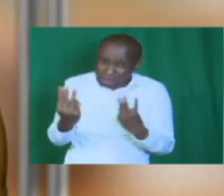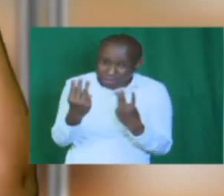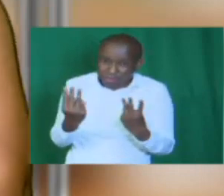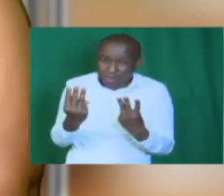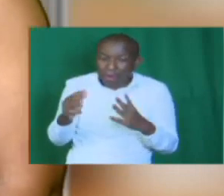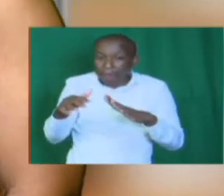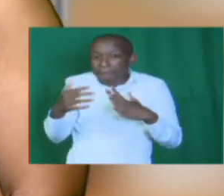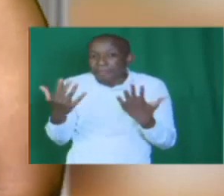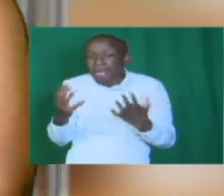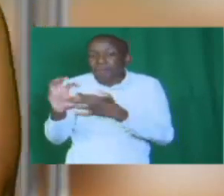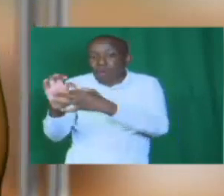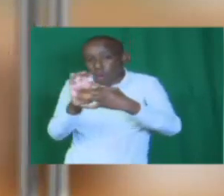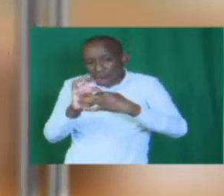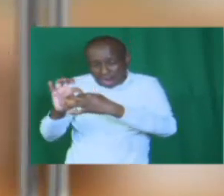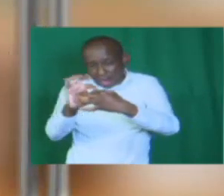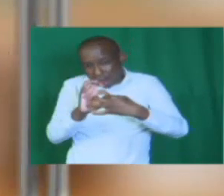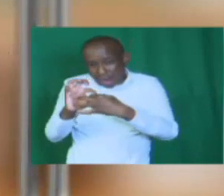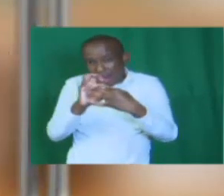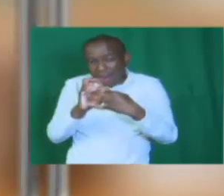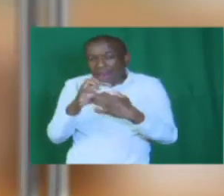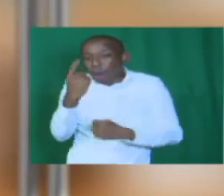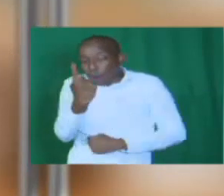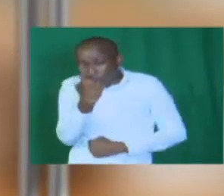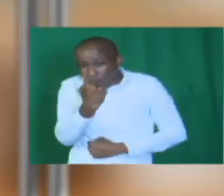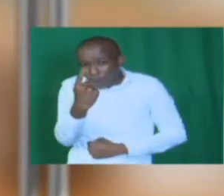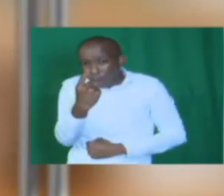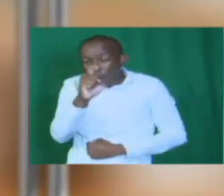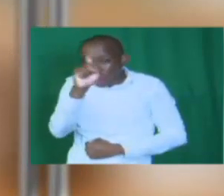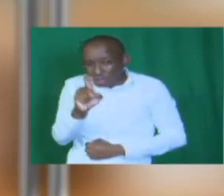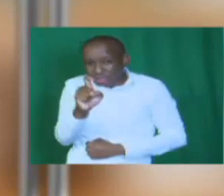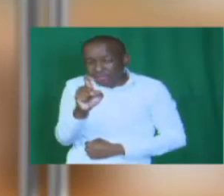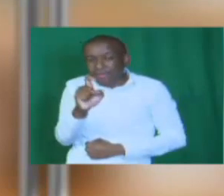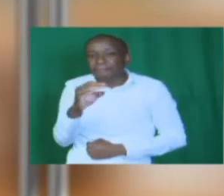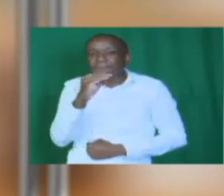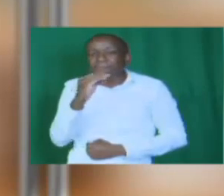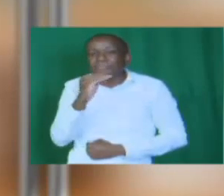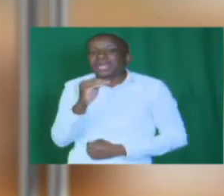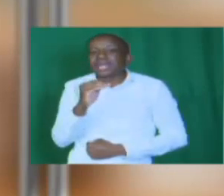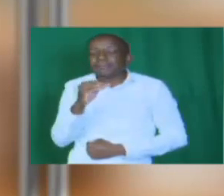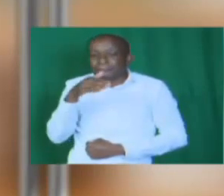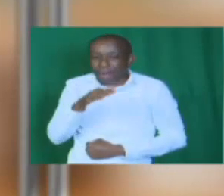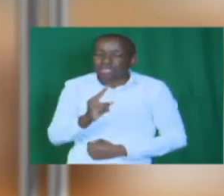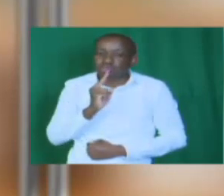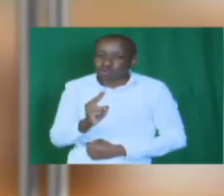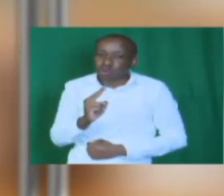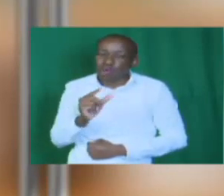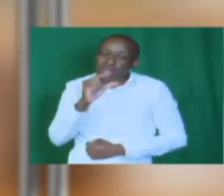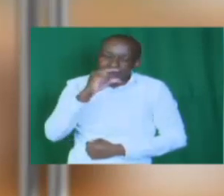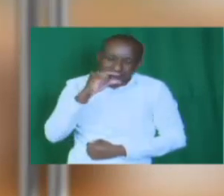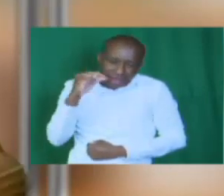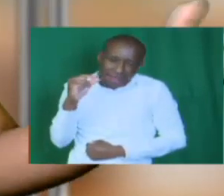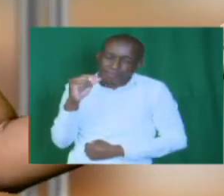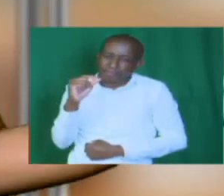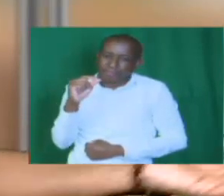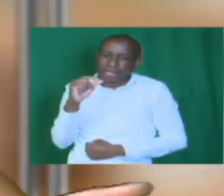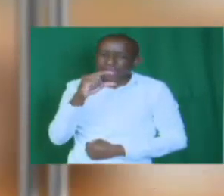maybe an organization. So if it is a who question, definitely you must give us a name of a person, not